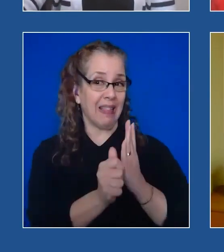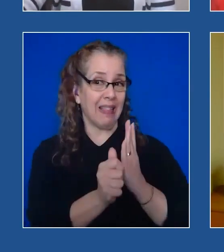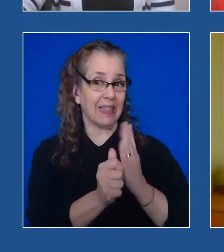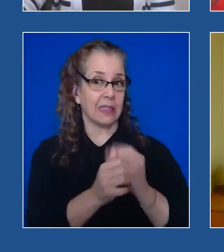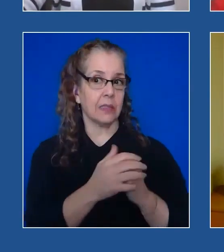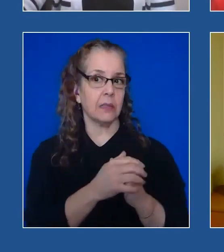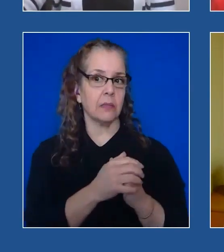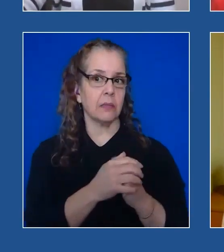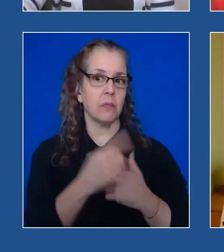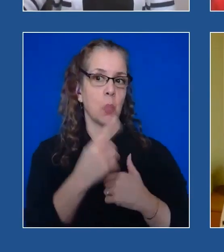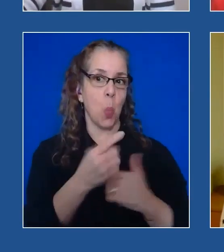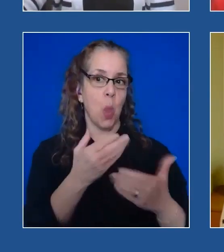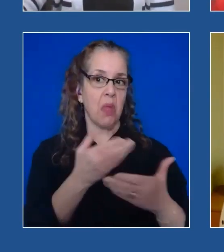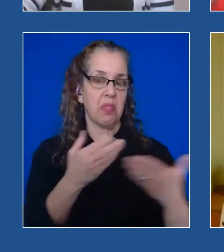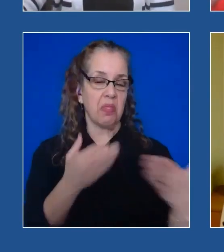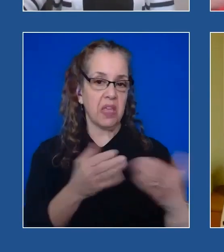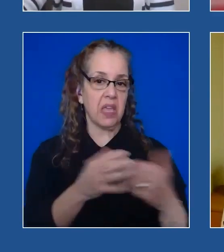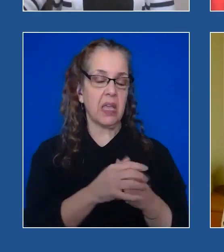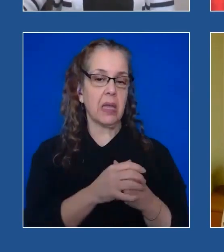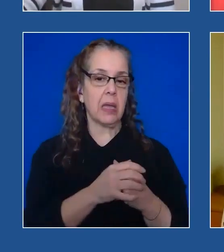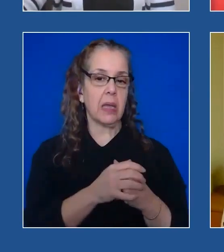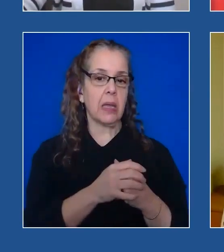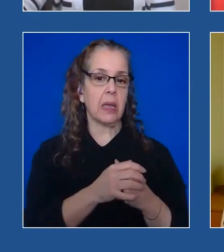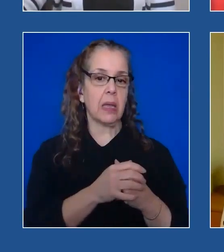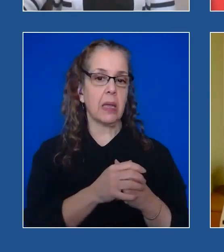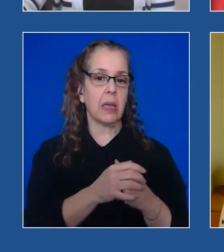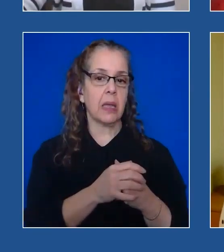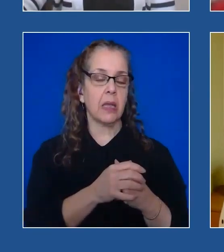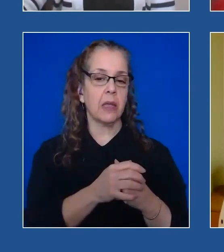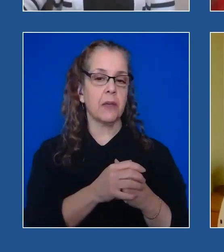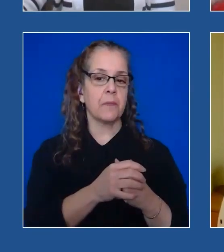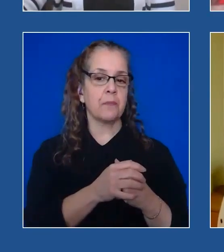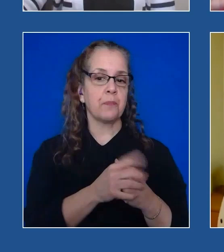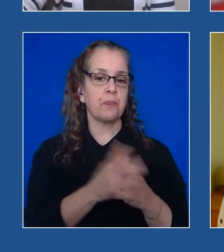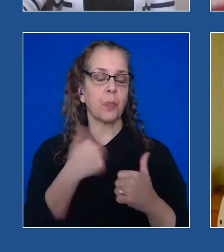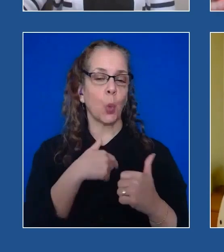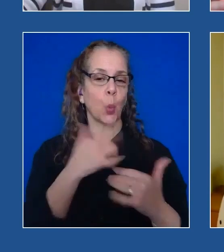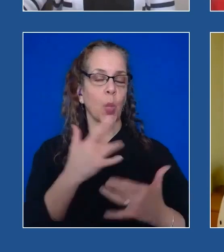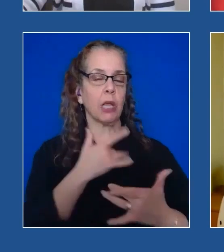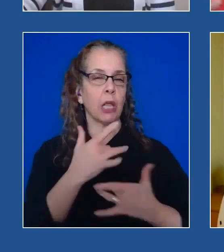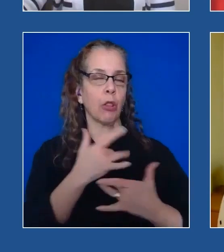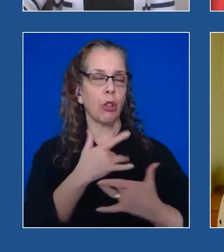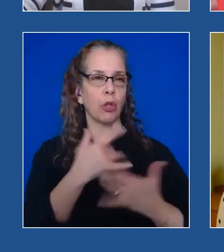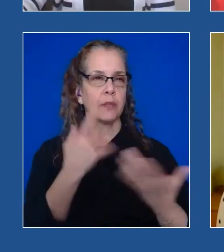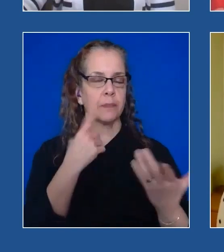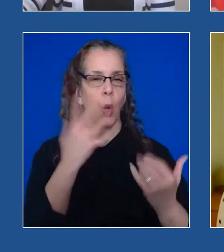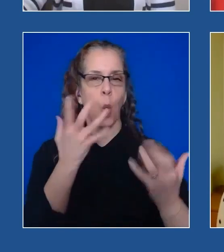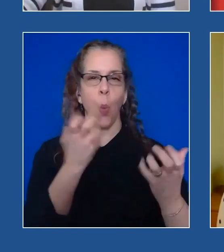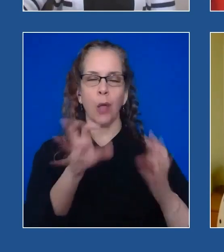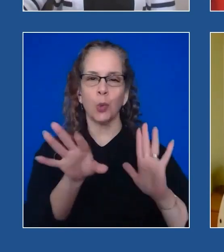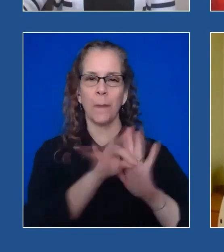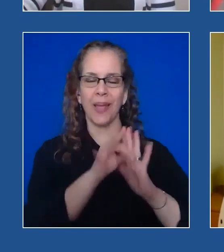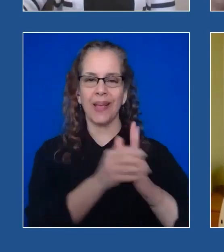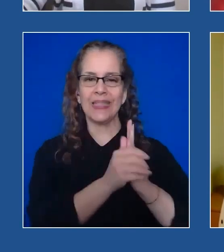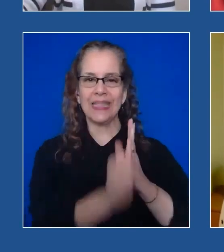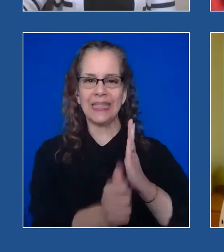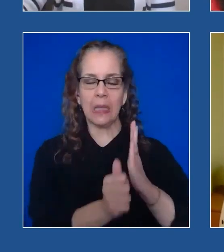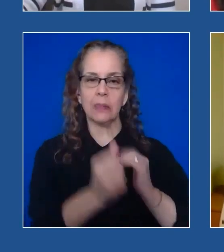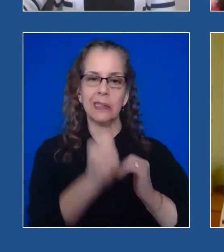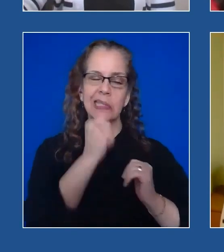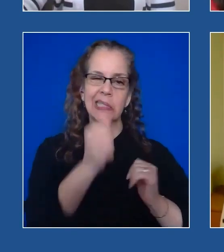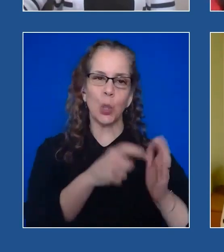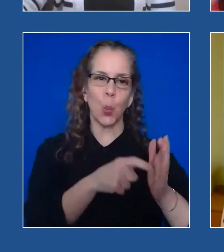weighing was one of the things that we were considering was wanting to select skills that didn't require